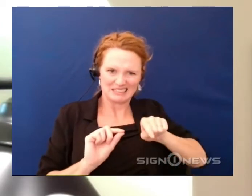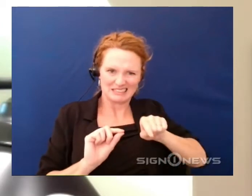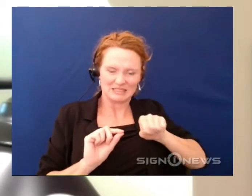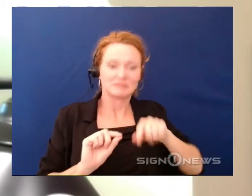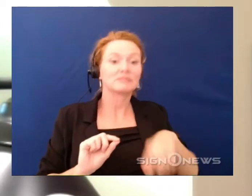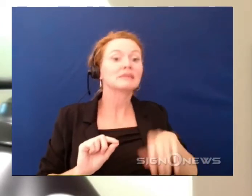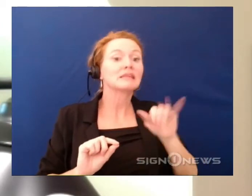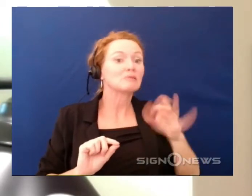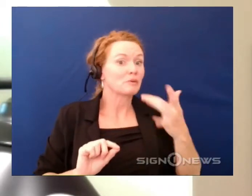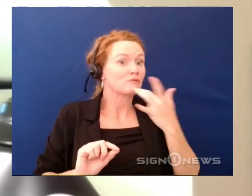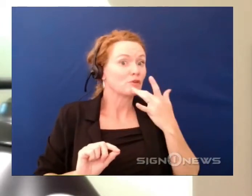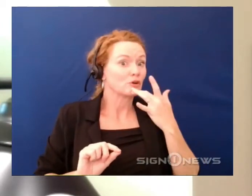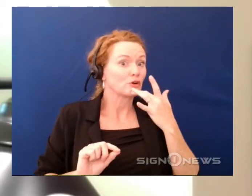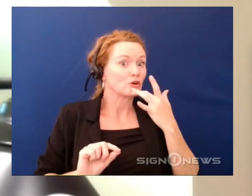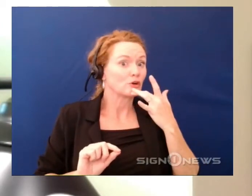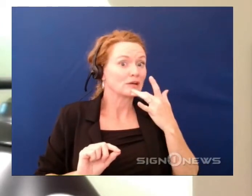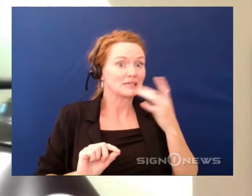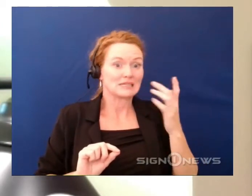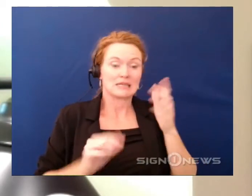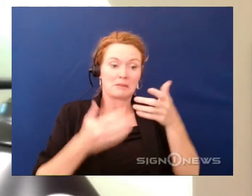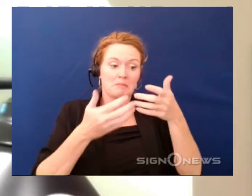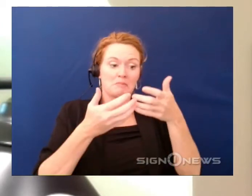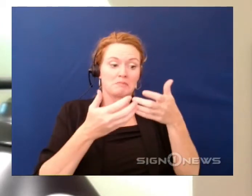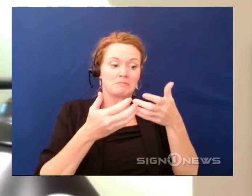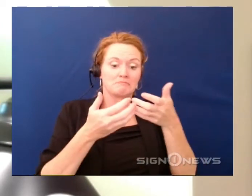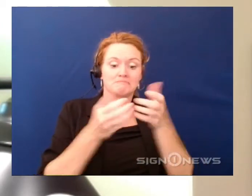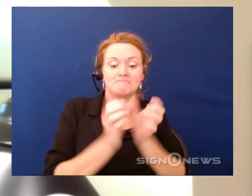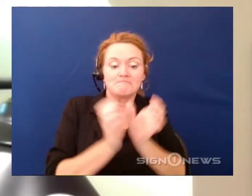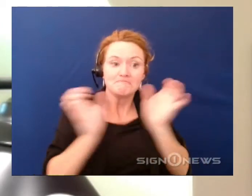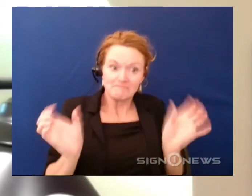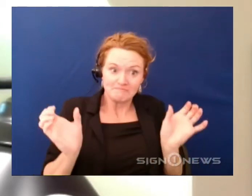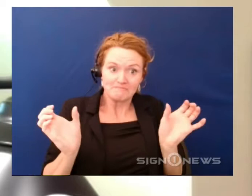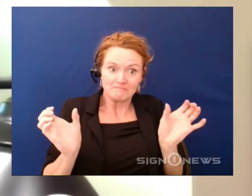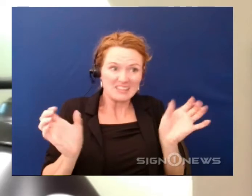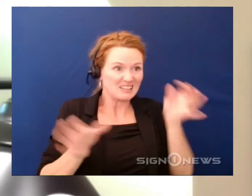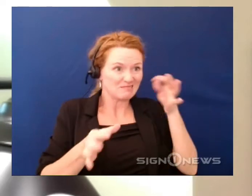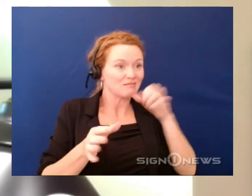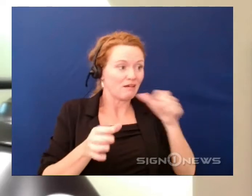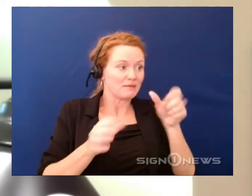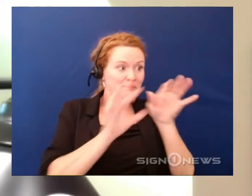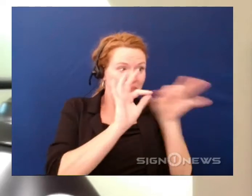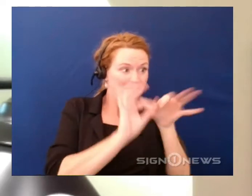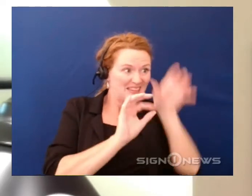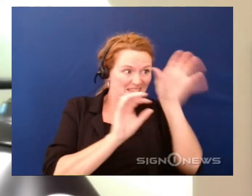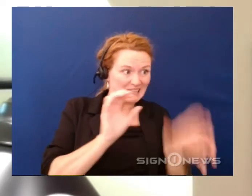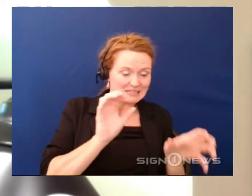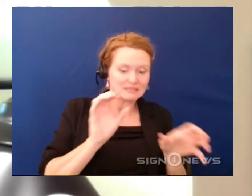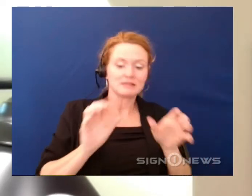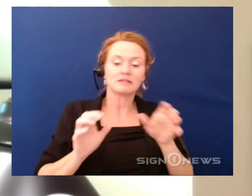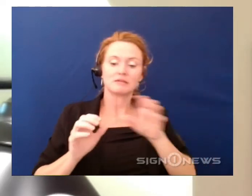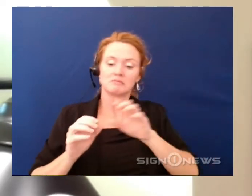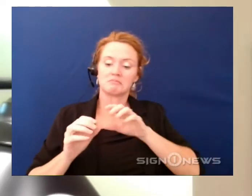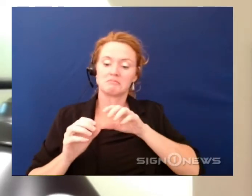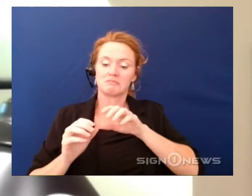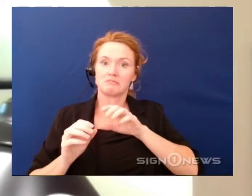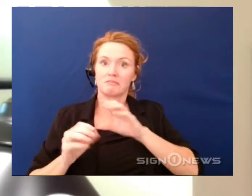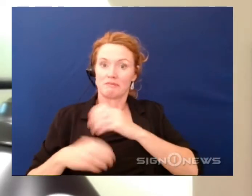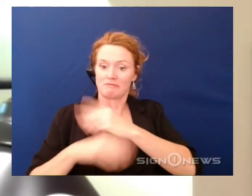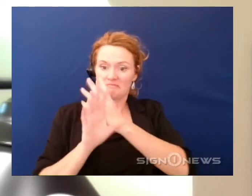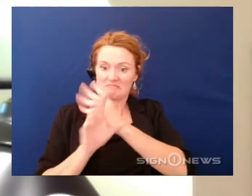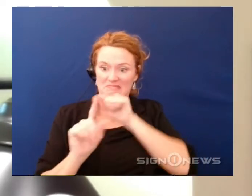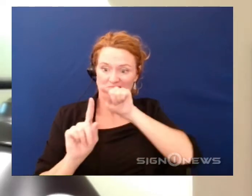If you prefer the captions to show up in a separate window rather than on the video screen, you can select pop out